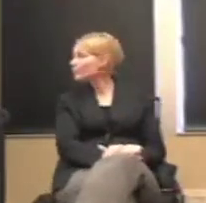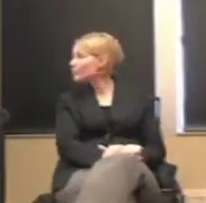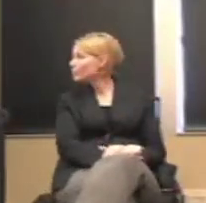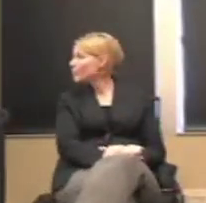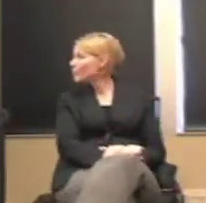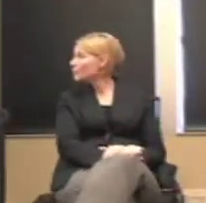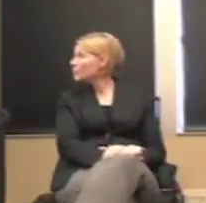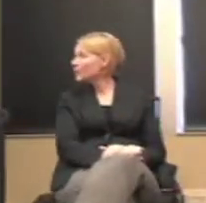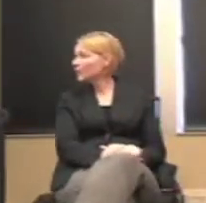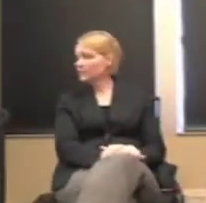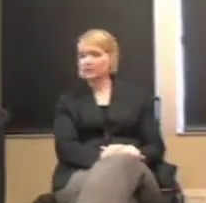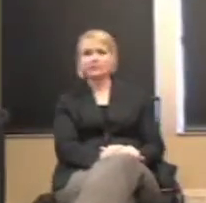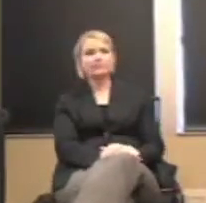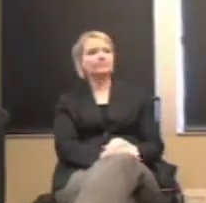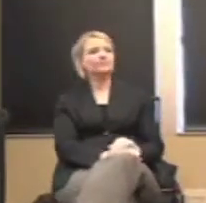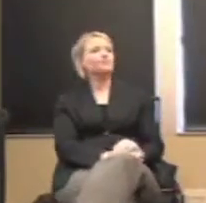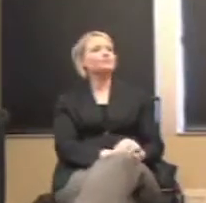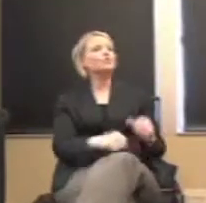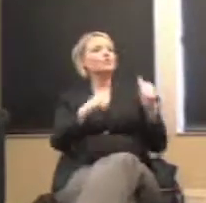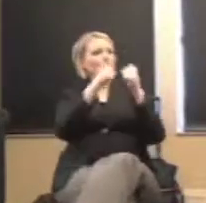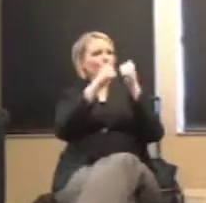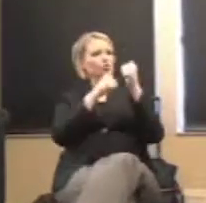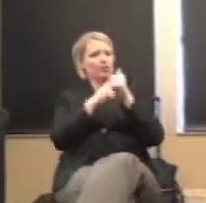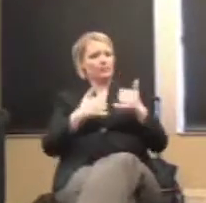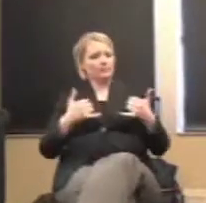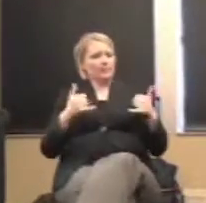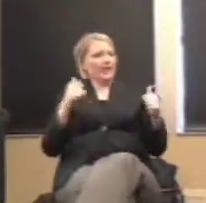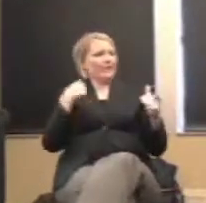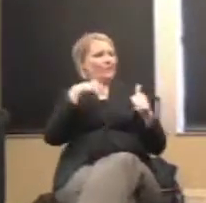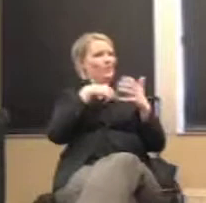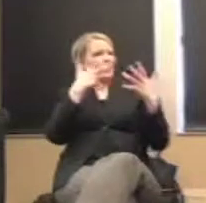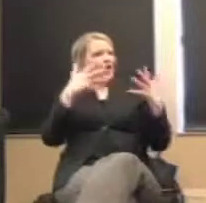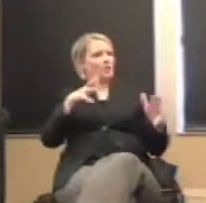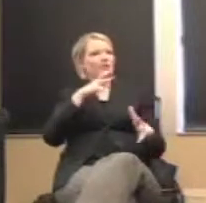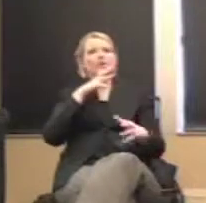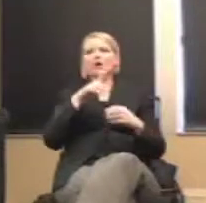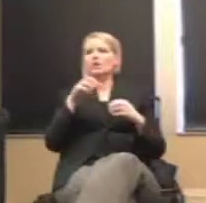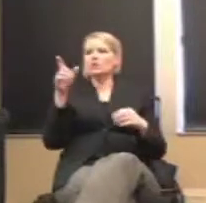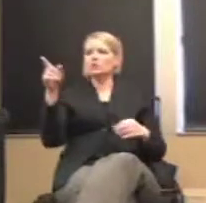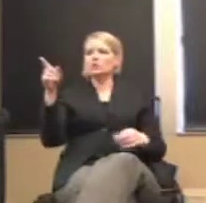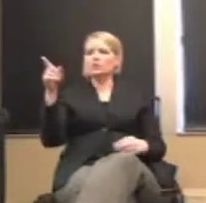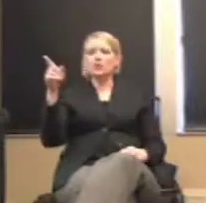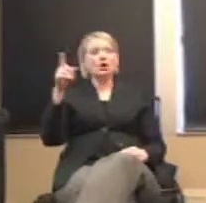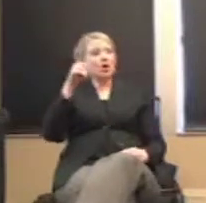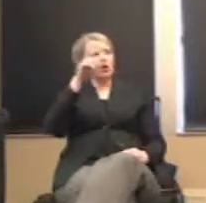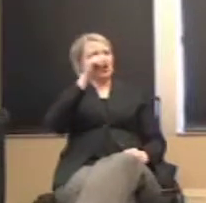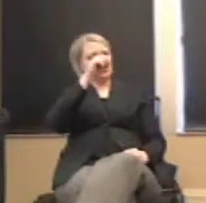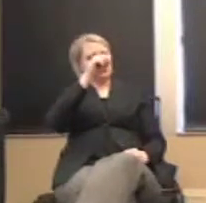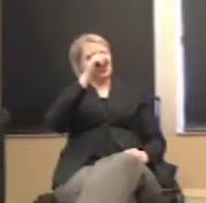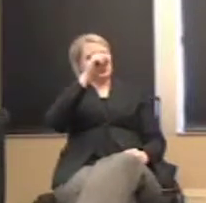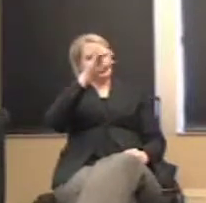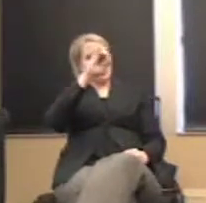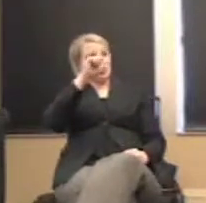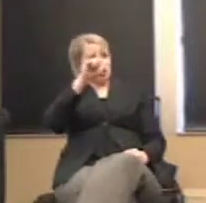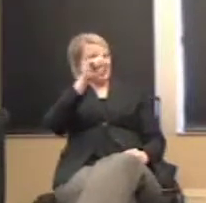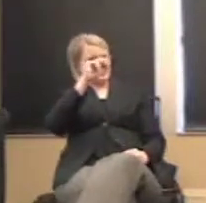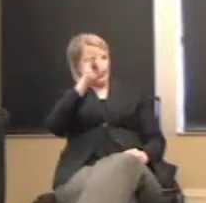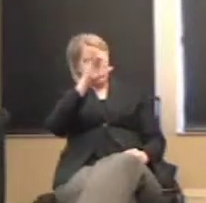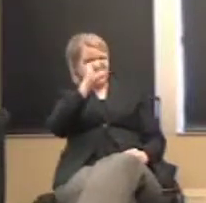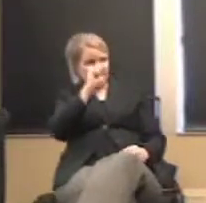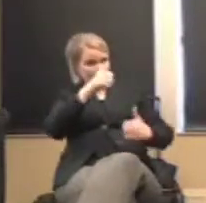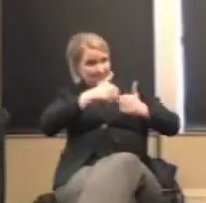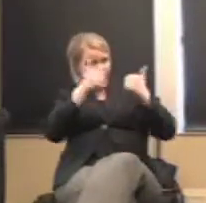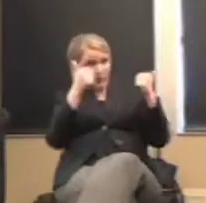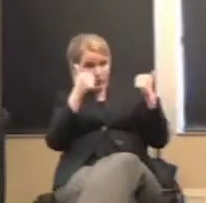Structured play. Okay, so we talked about, go ahead. Hold on, Sherry. So is social narrative a separate? Yes,